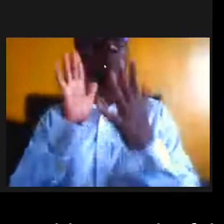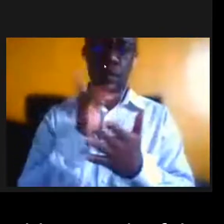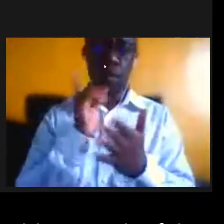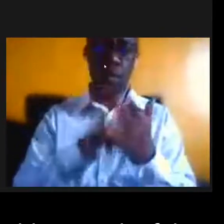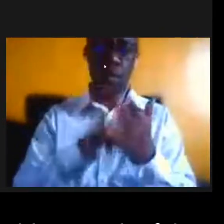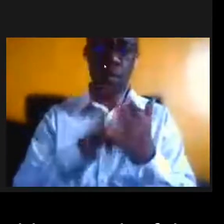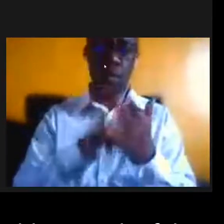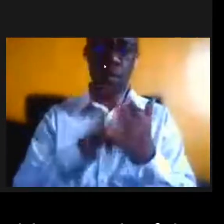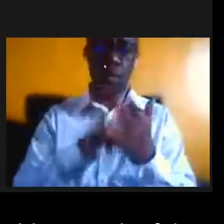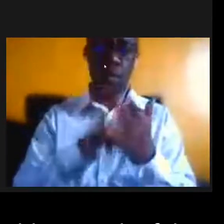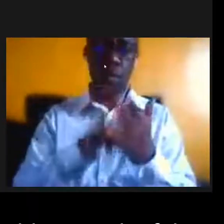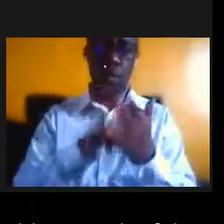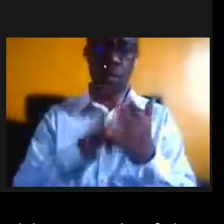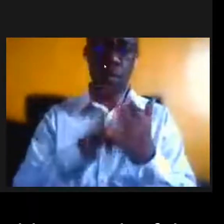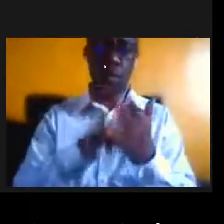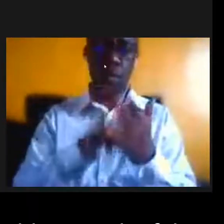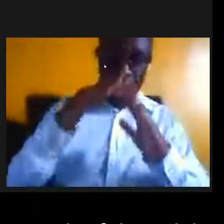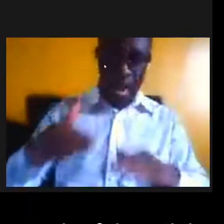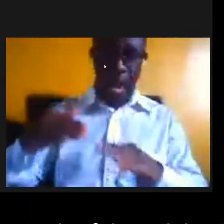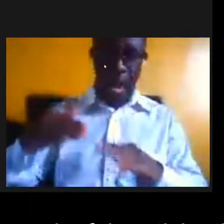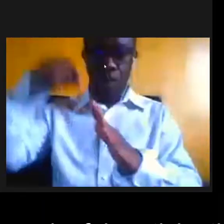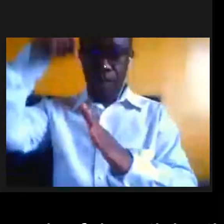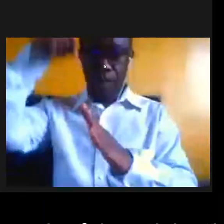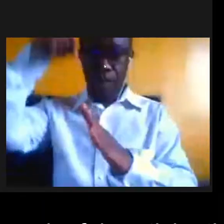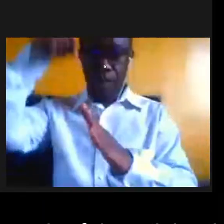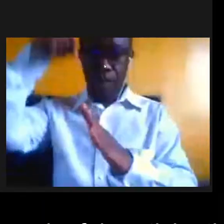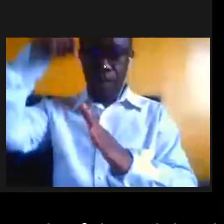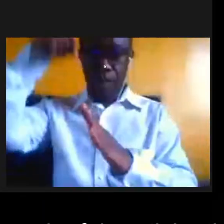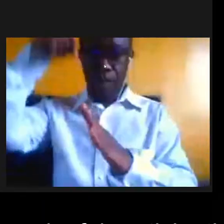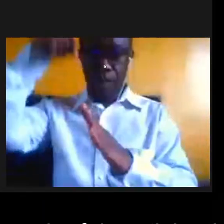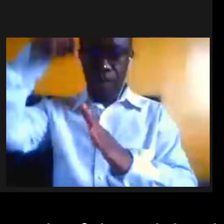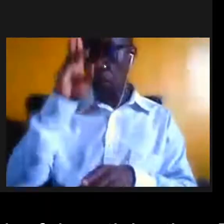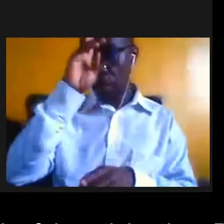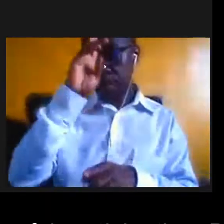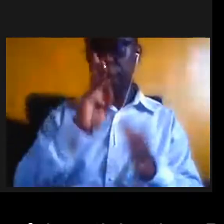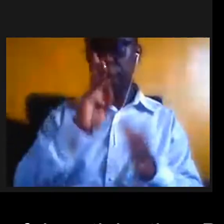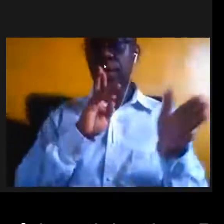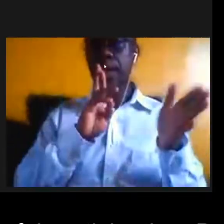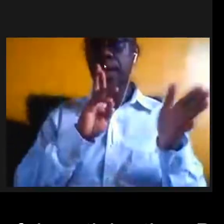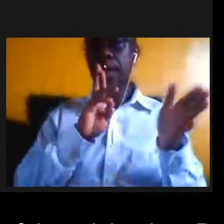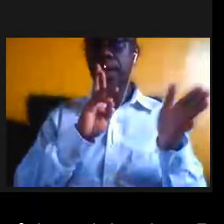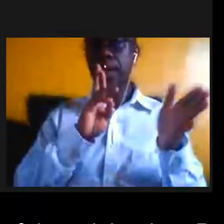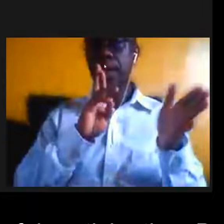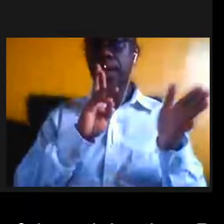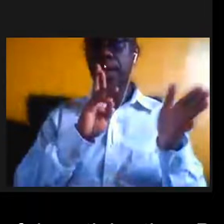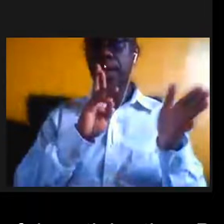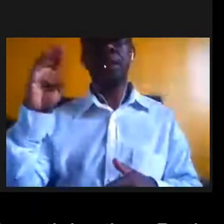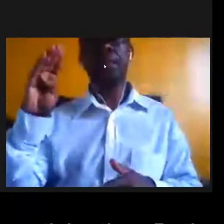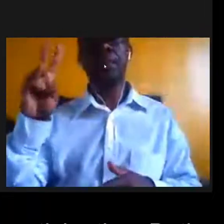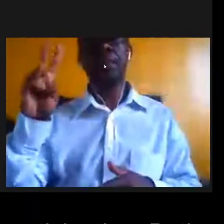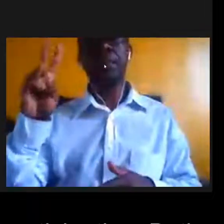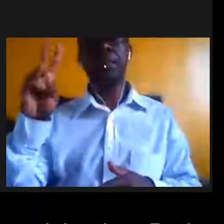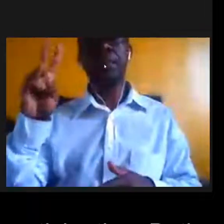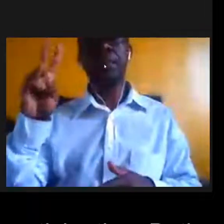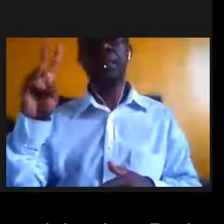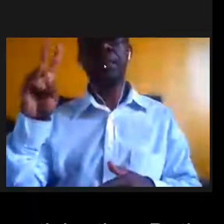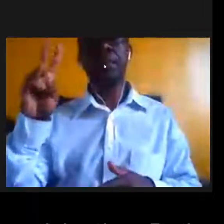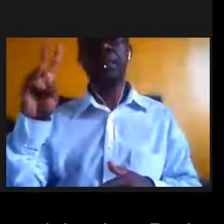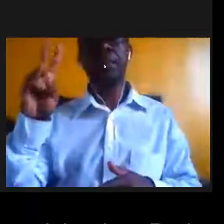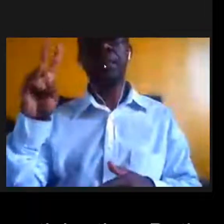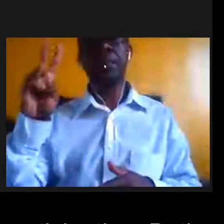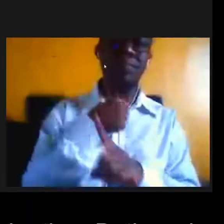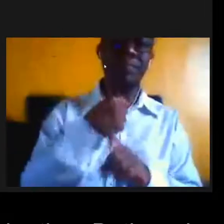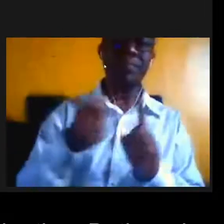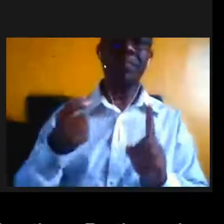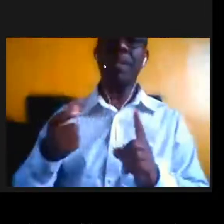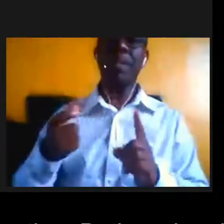in the households. And also, the police reported gender-based violence had increased, domestic violence had increased, and all these